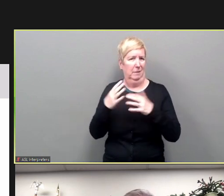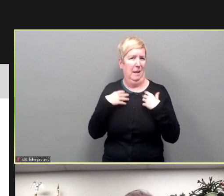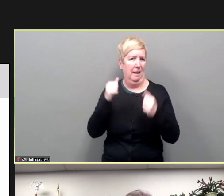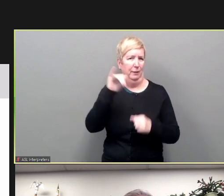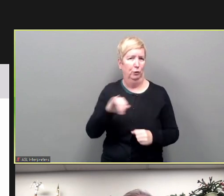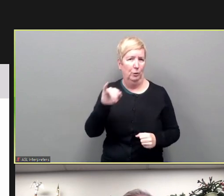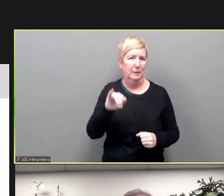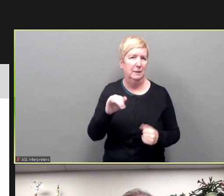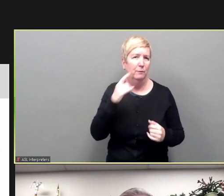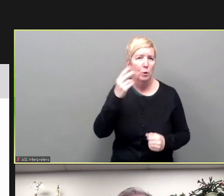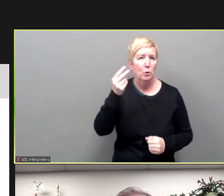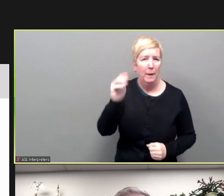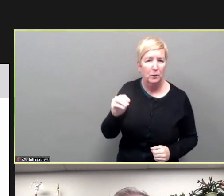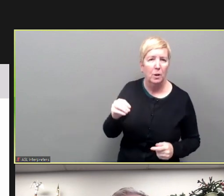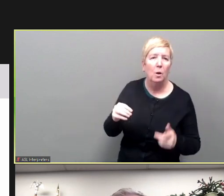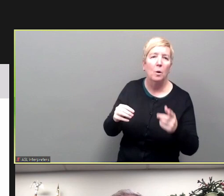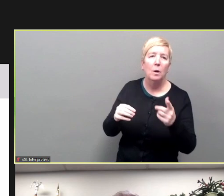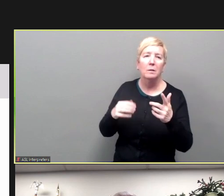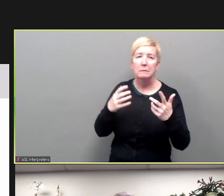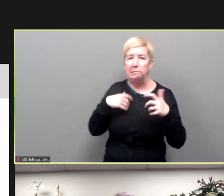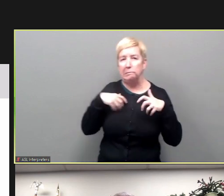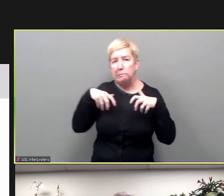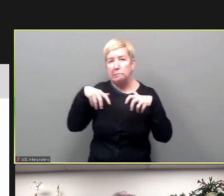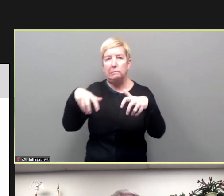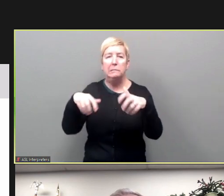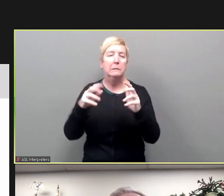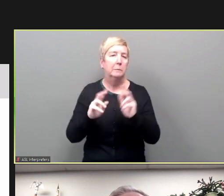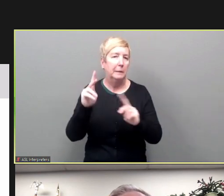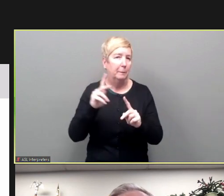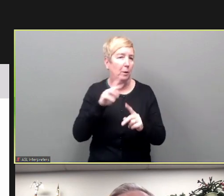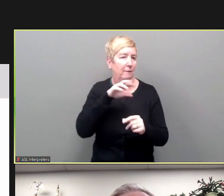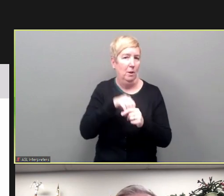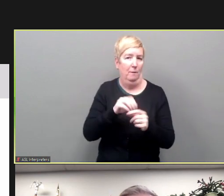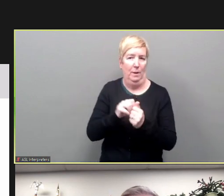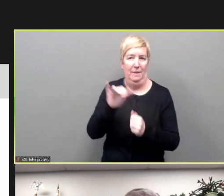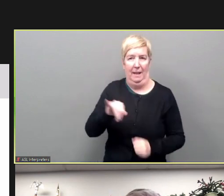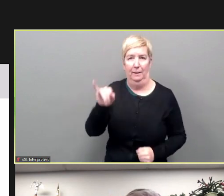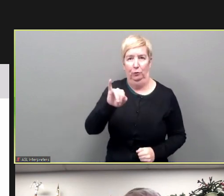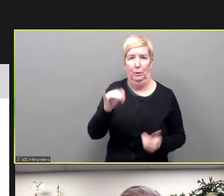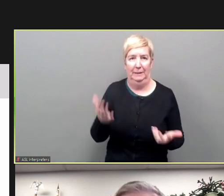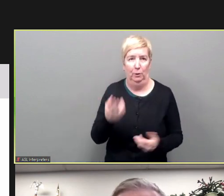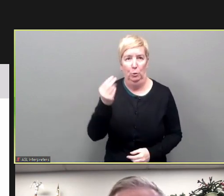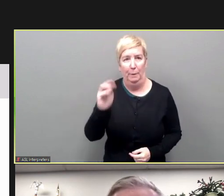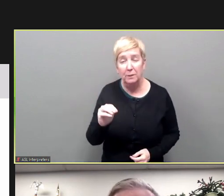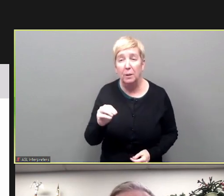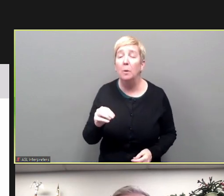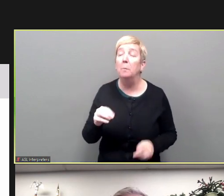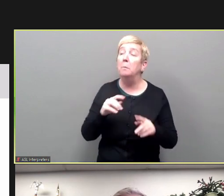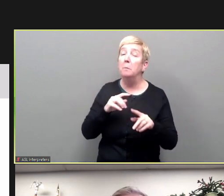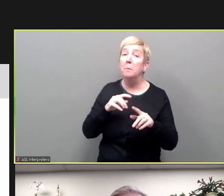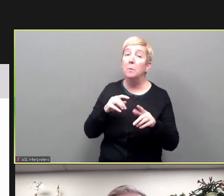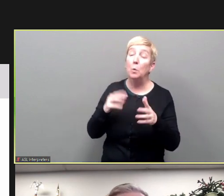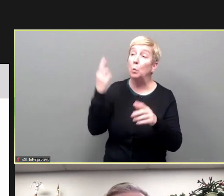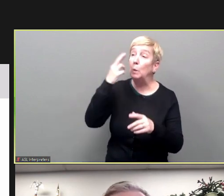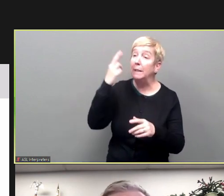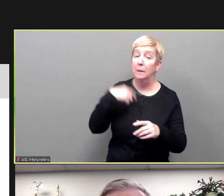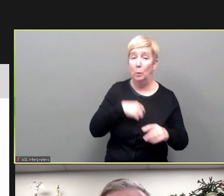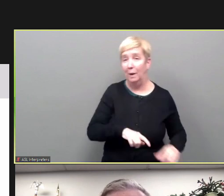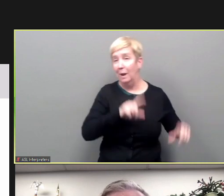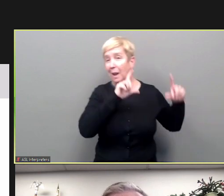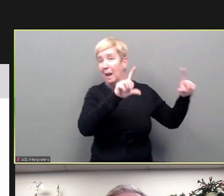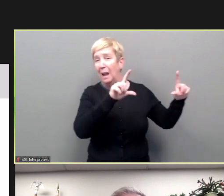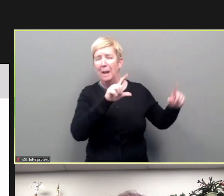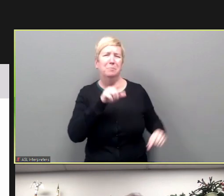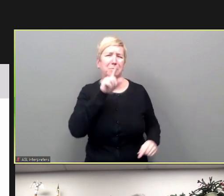enrolled in Be Well New Mexico, and there is open enrollment. The reason we put this slide in is not that we're starting to sell